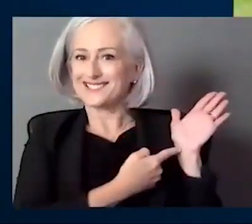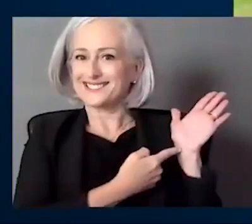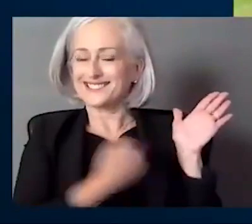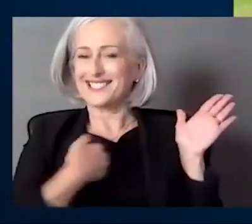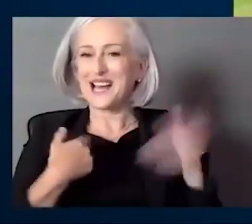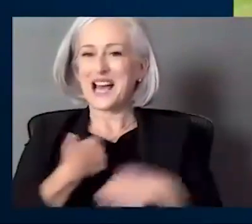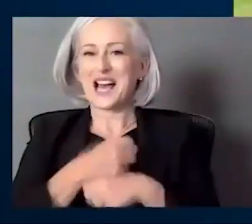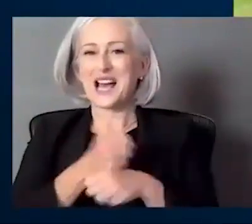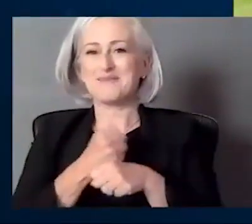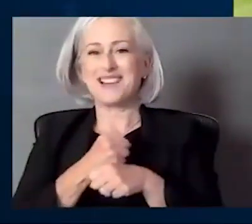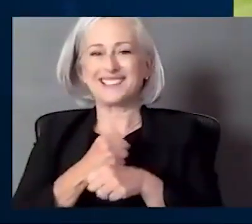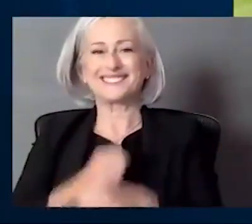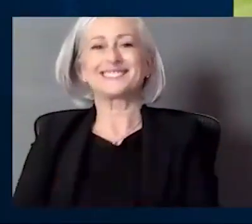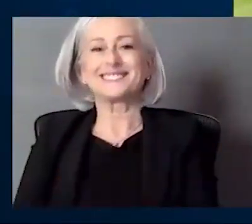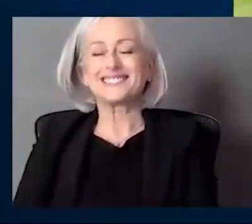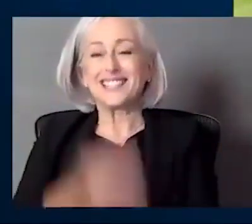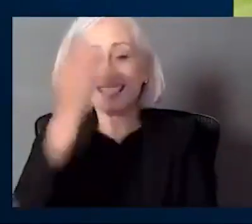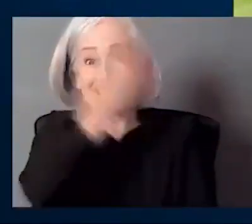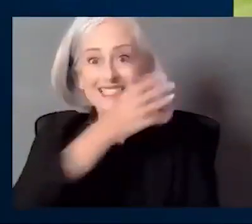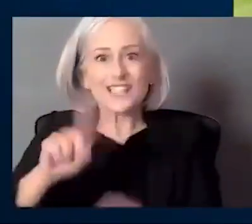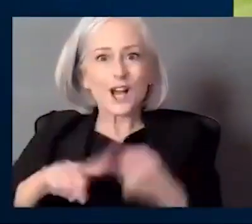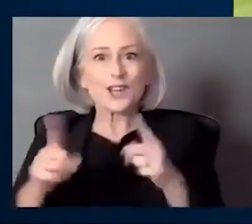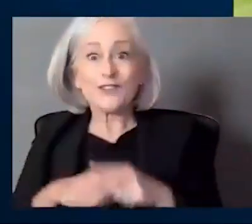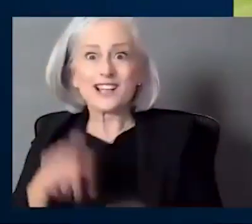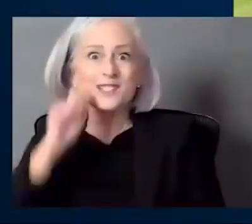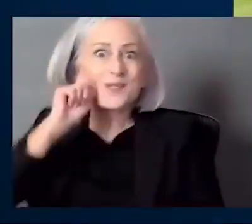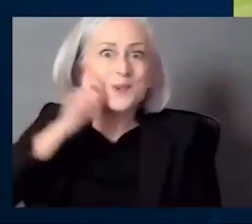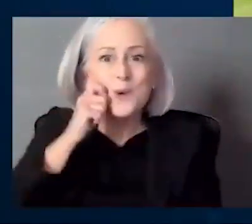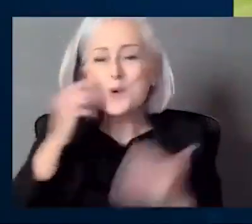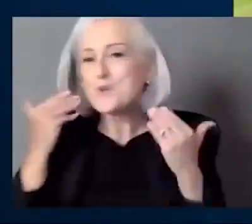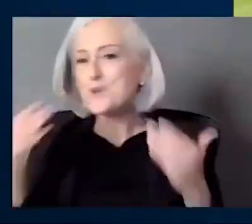Tell your friends it's cool to wear a mask.